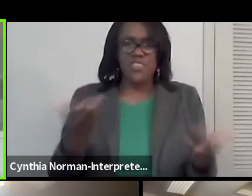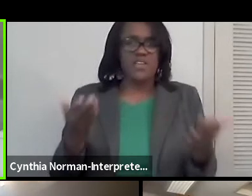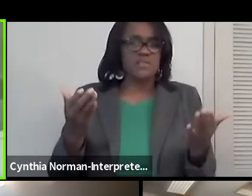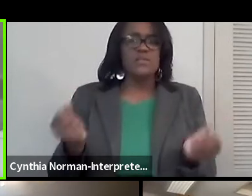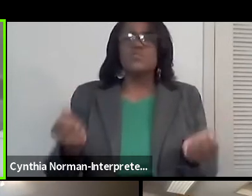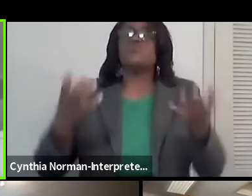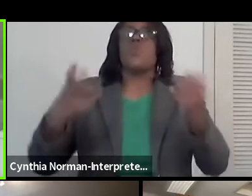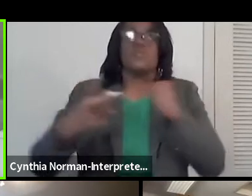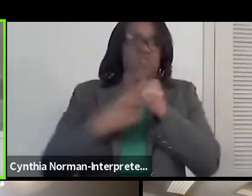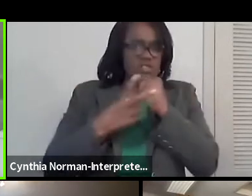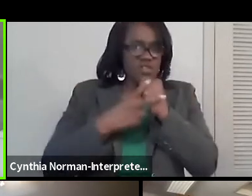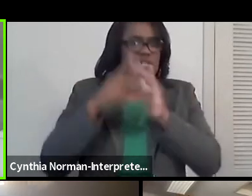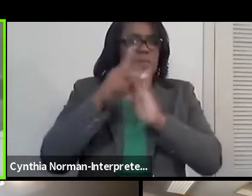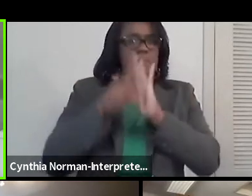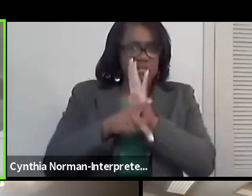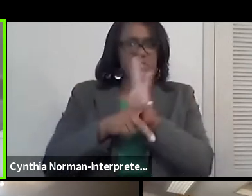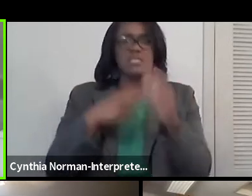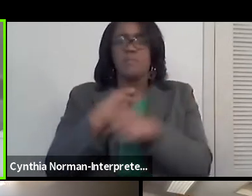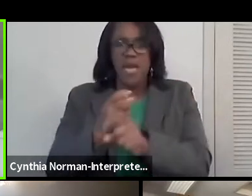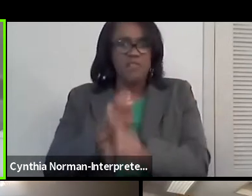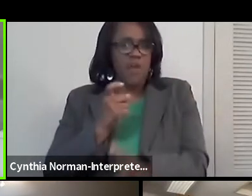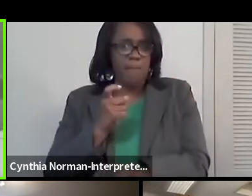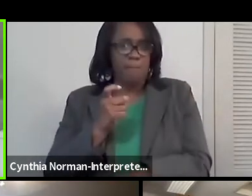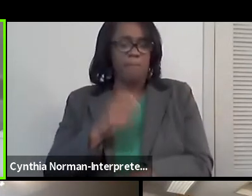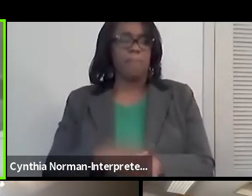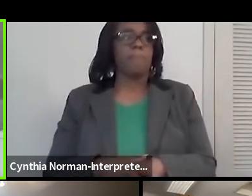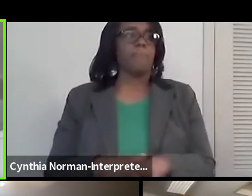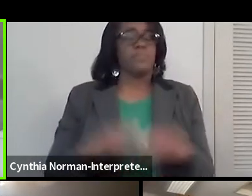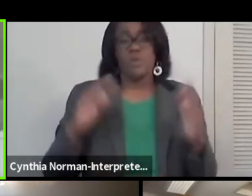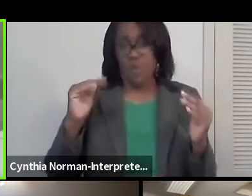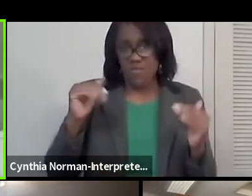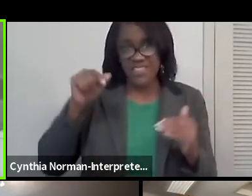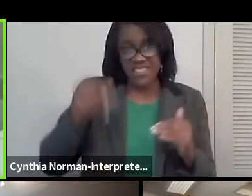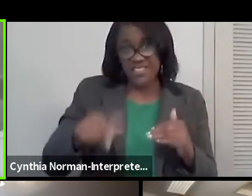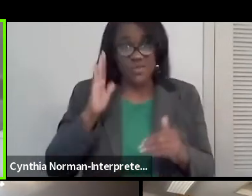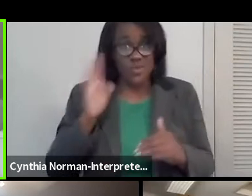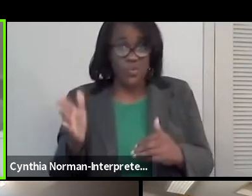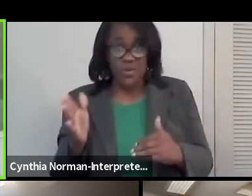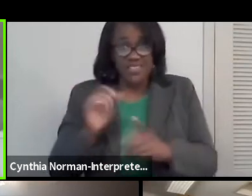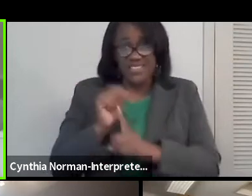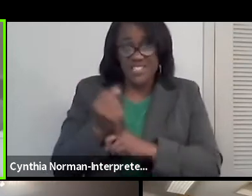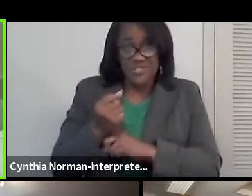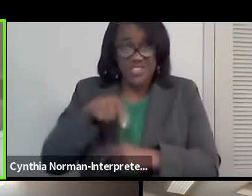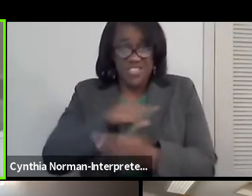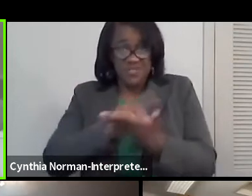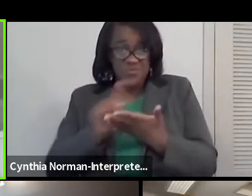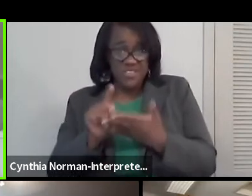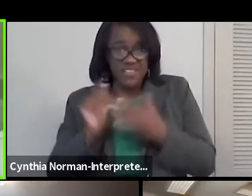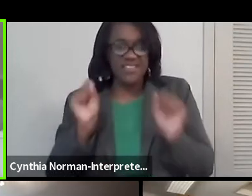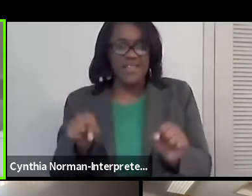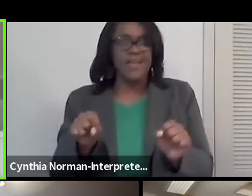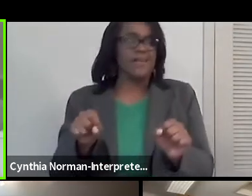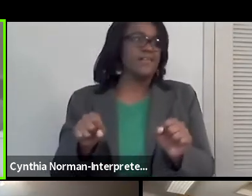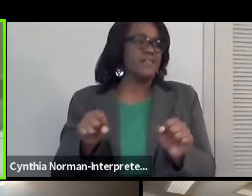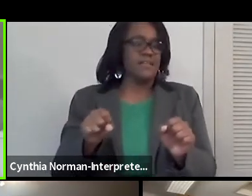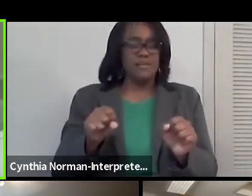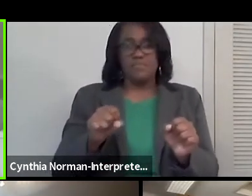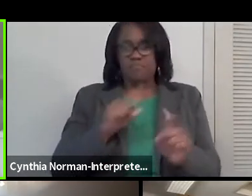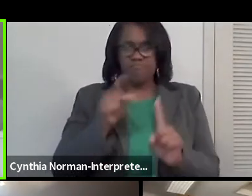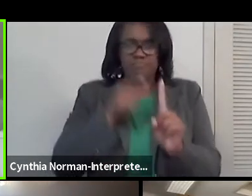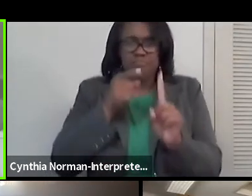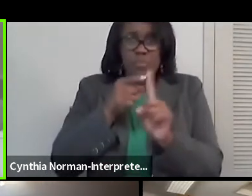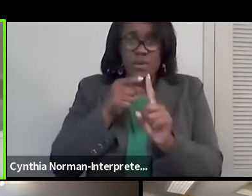conservation policy is made about. So hopefully, this kind of situation this week can be an entry point for